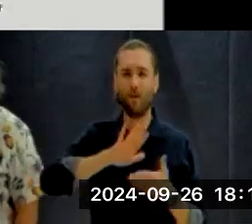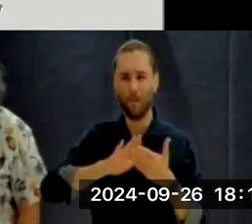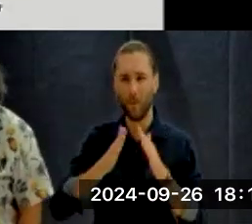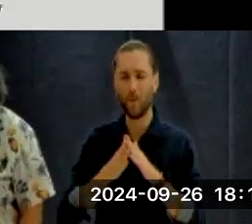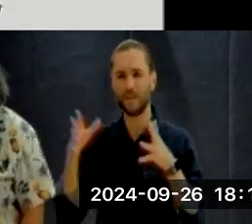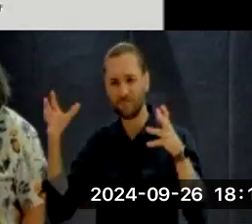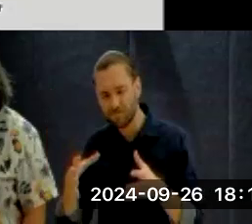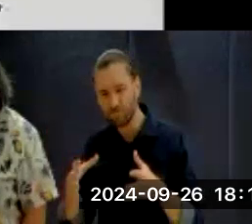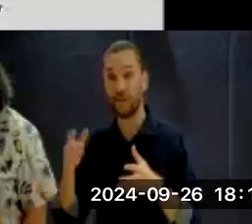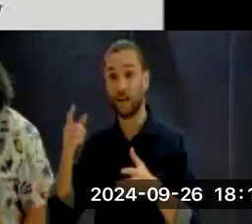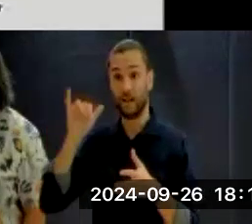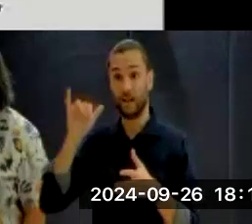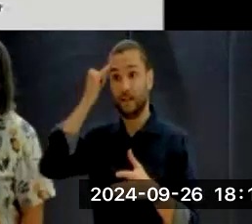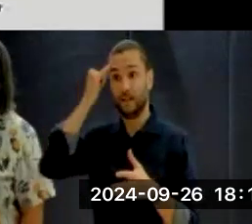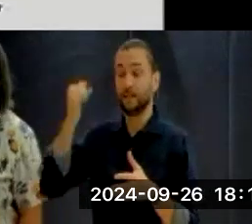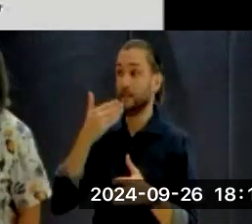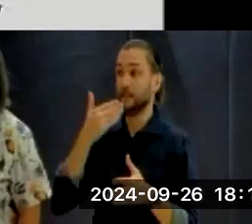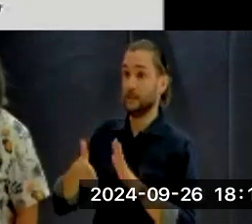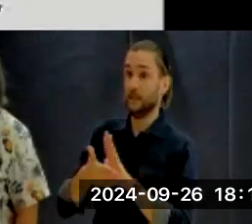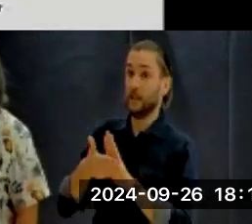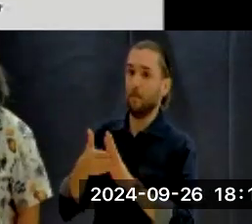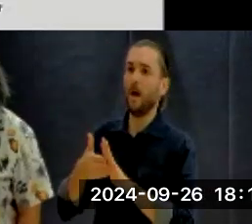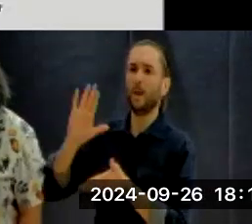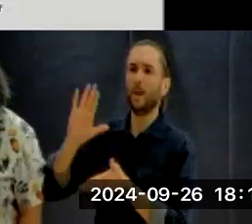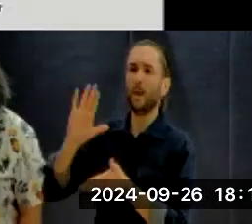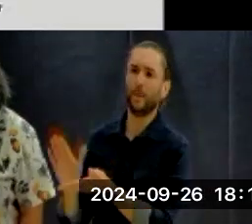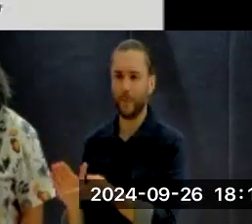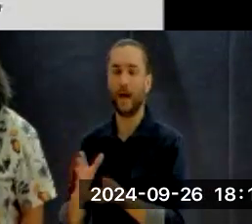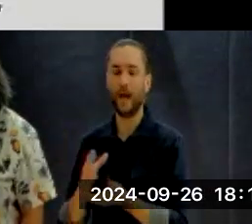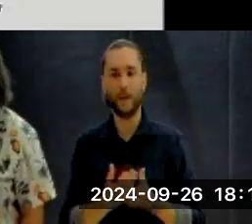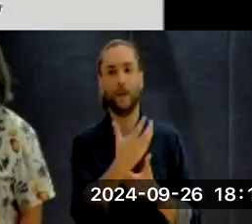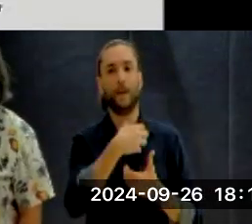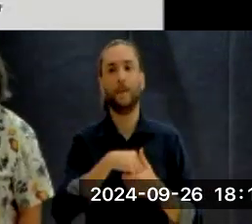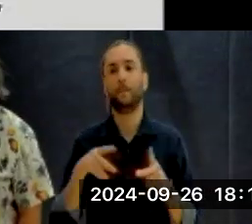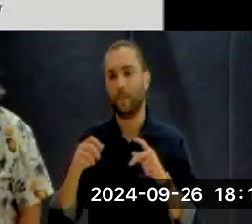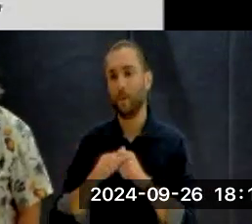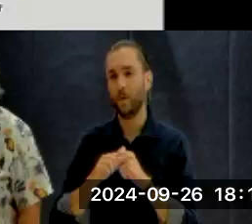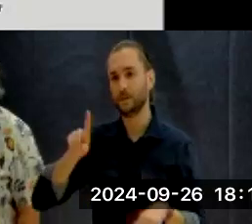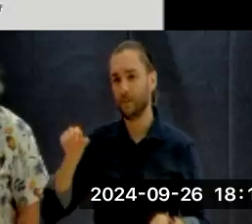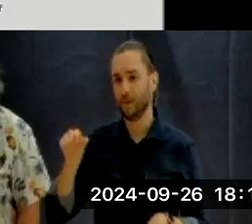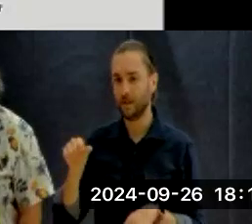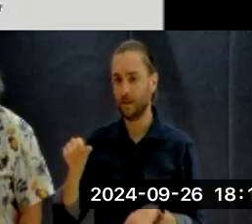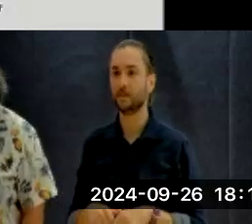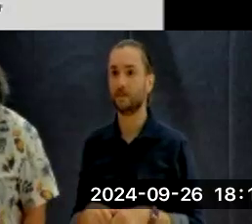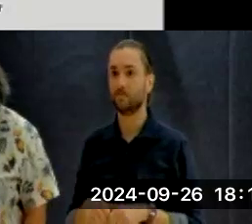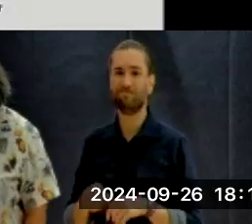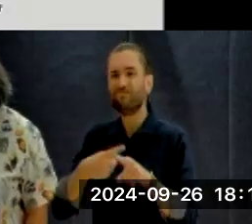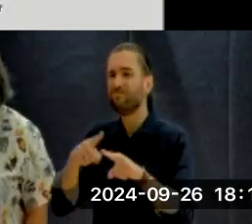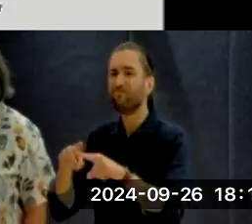talk more about it, to increase the social inclusion of people with disabilities and on all